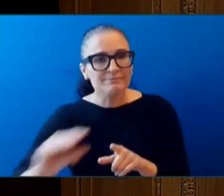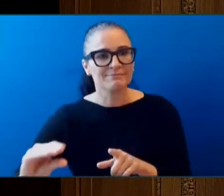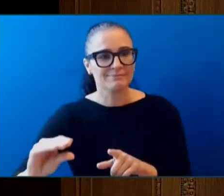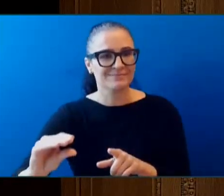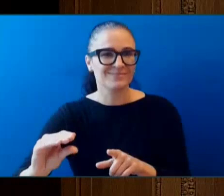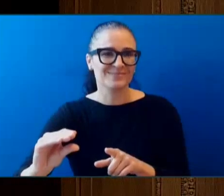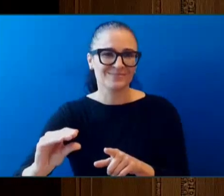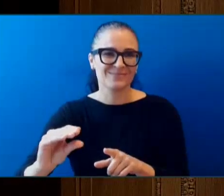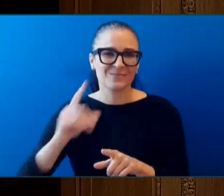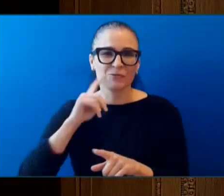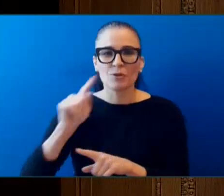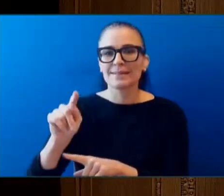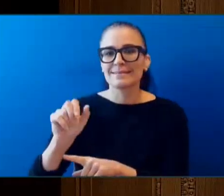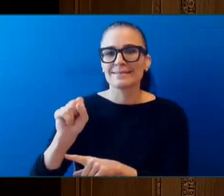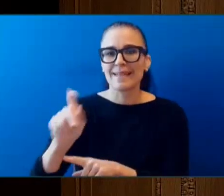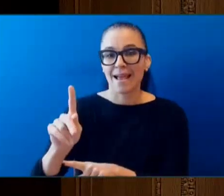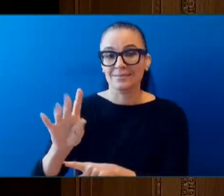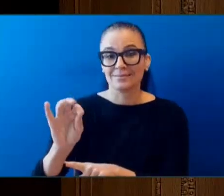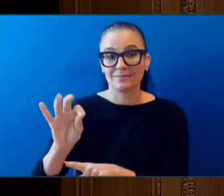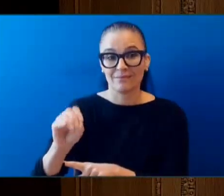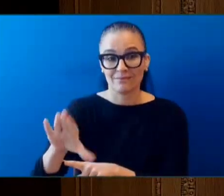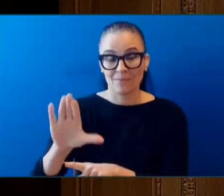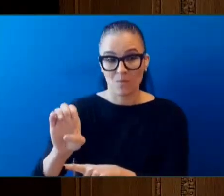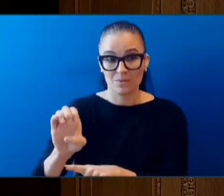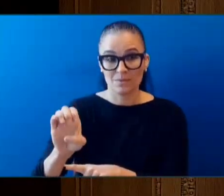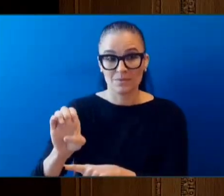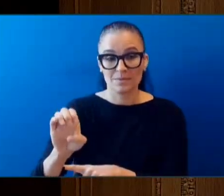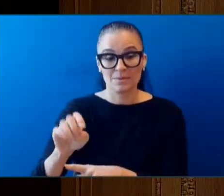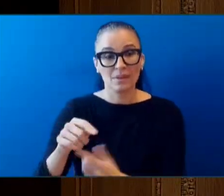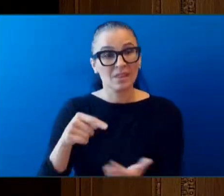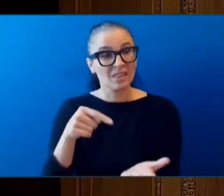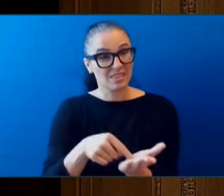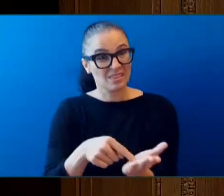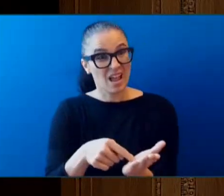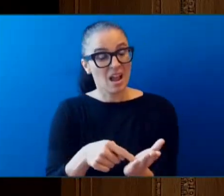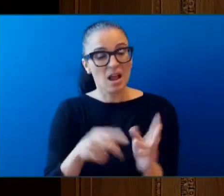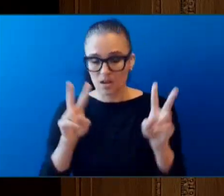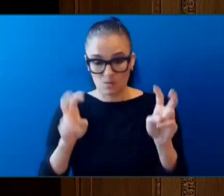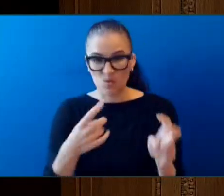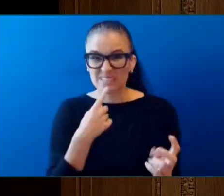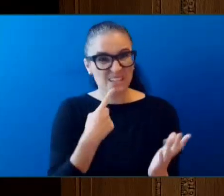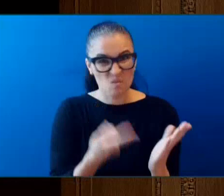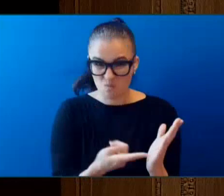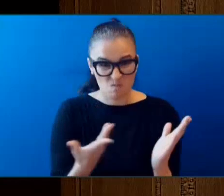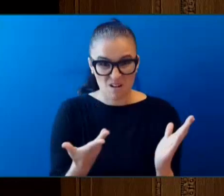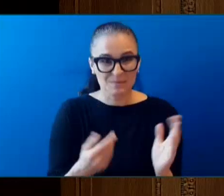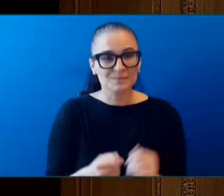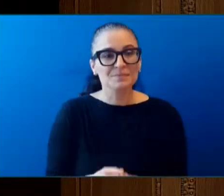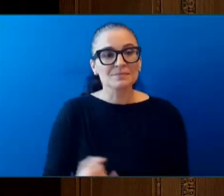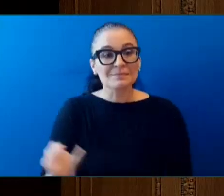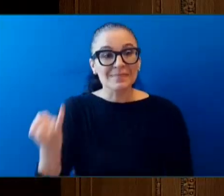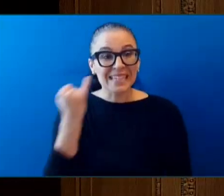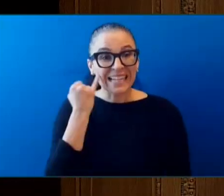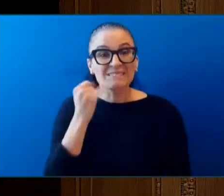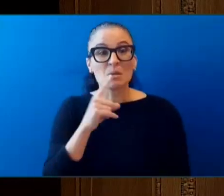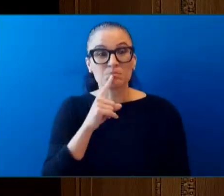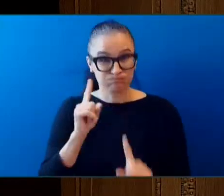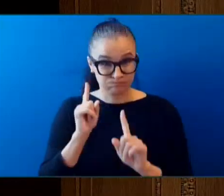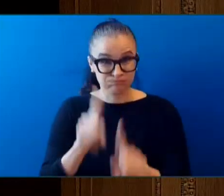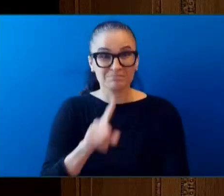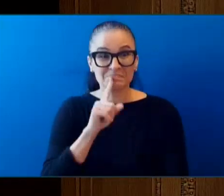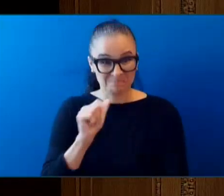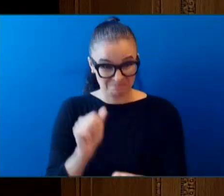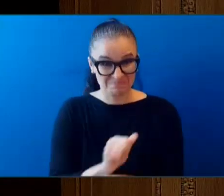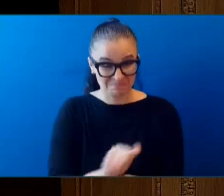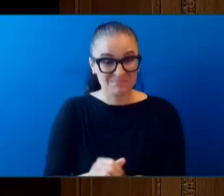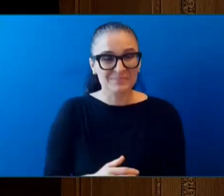says the following, quote, under a directed scenario, flexibility around allowable net